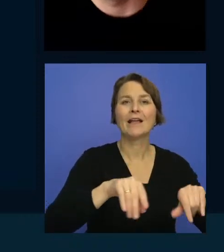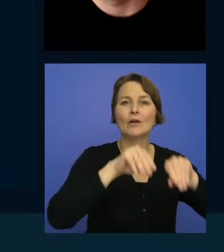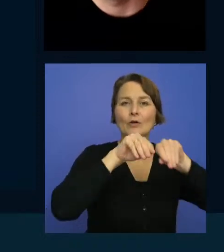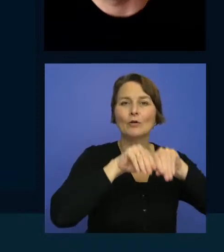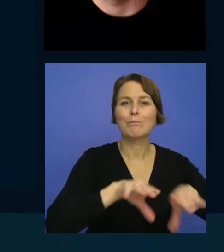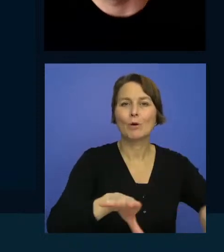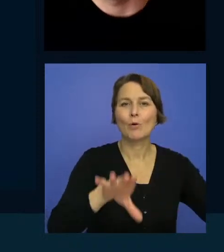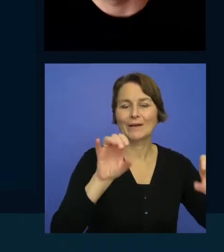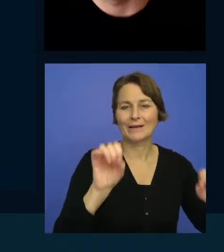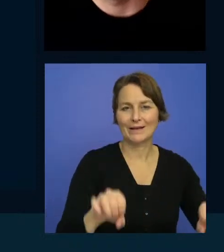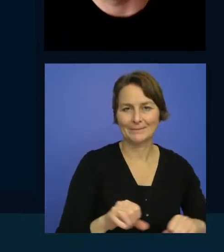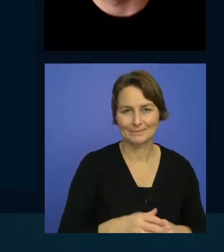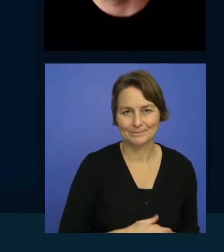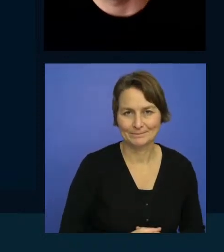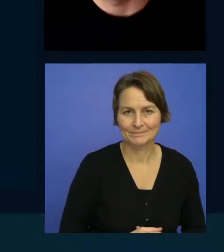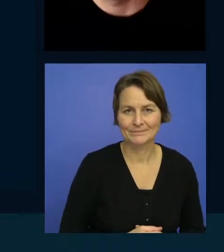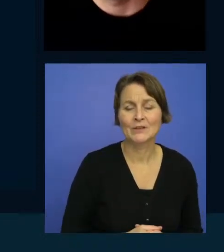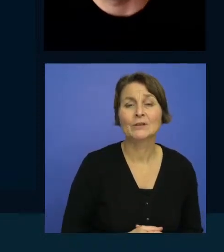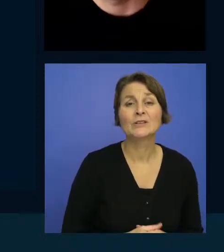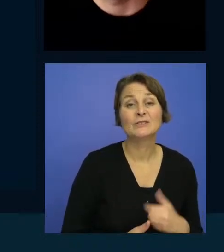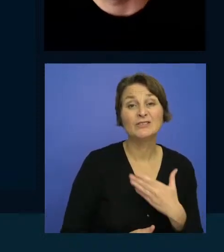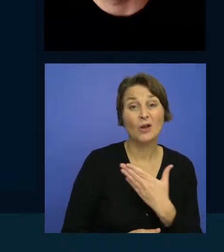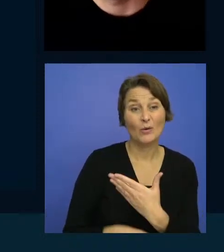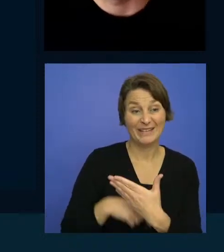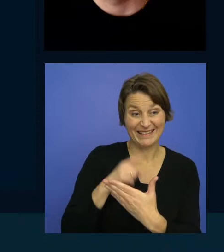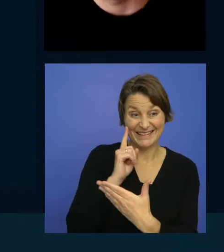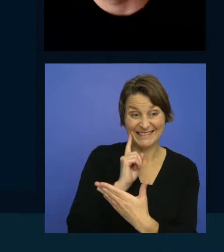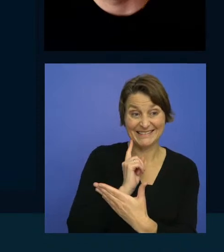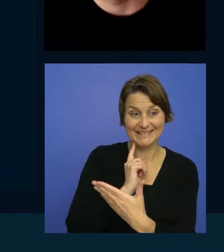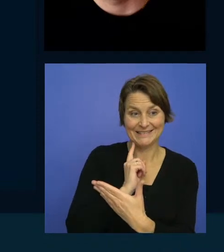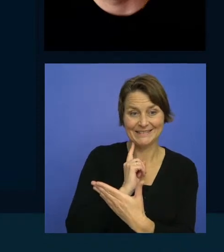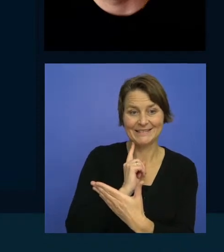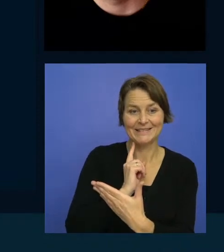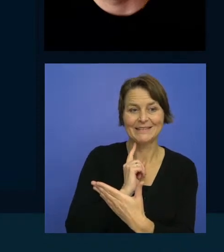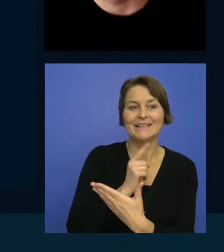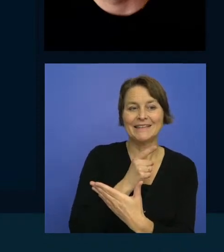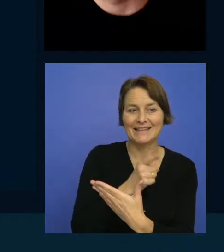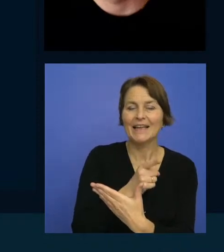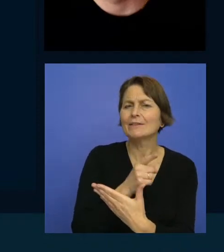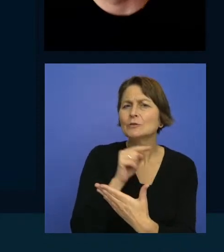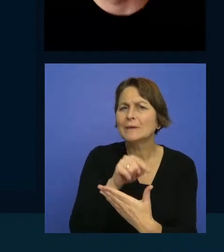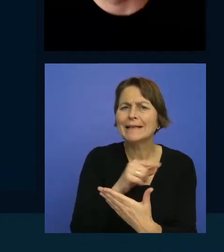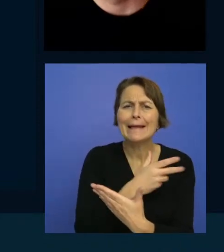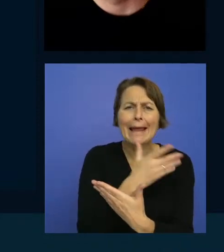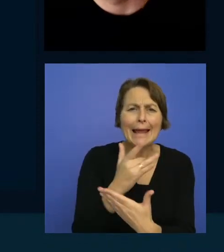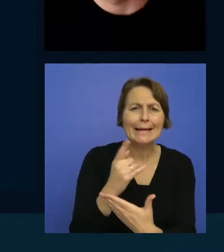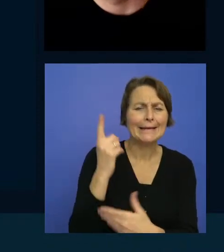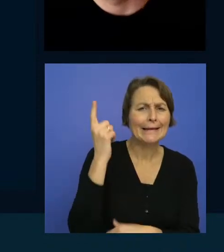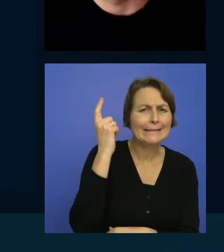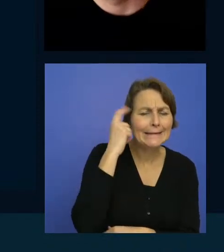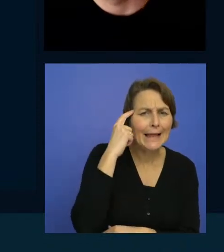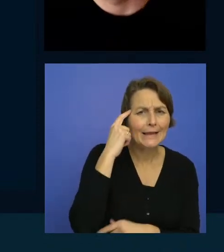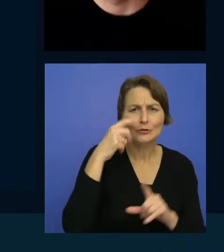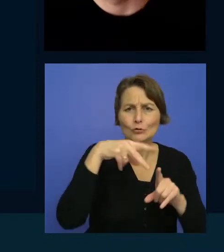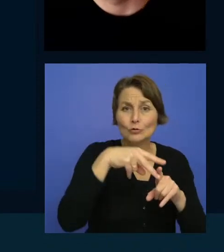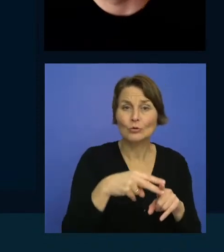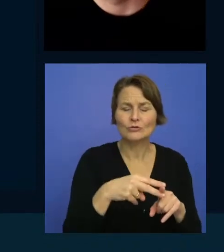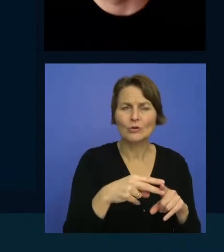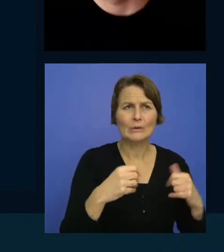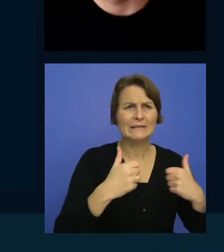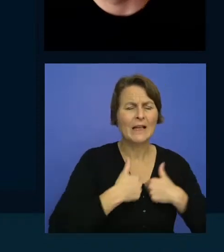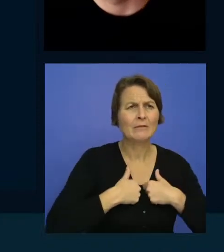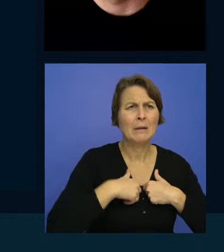provided predictive insights to all existing business intelligence tools. No additional training or applications